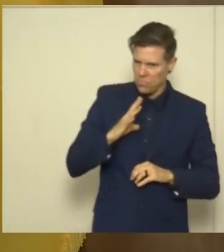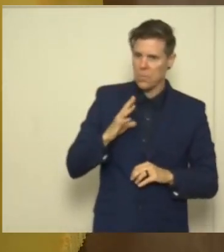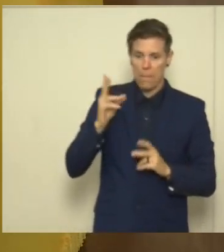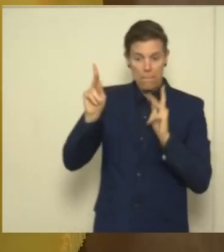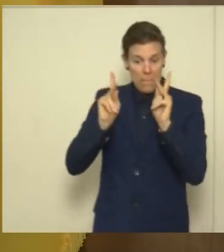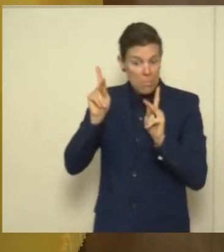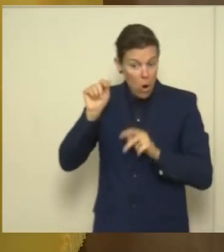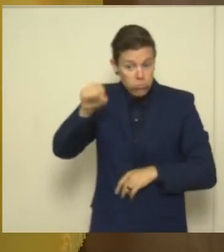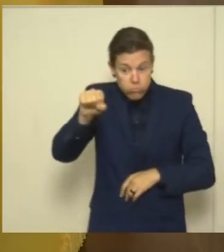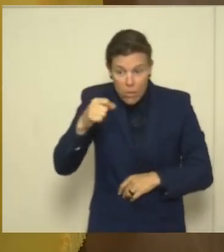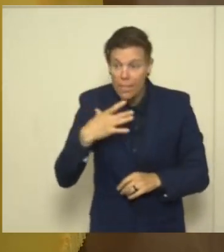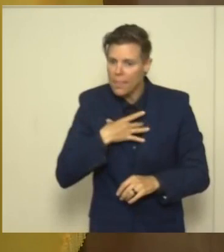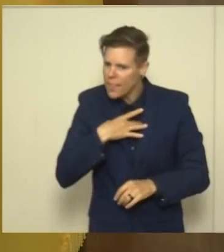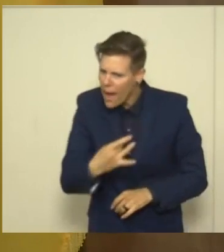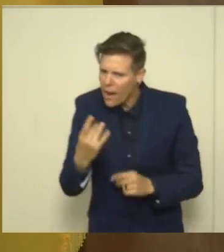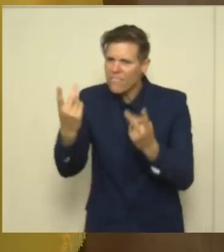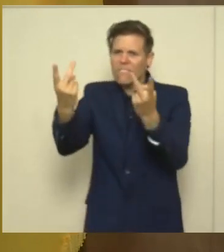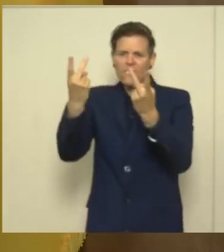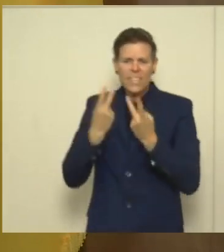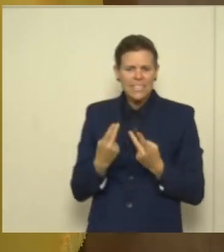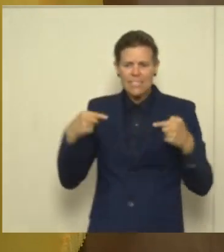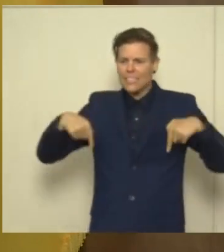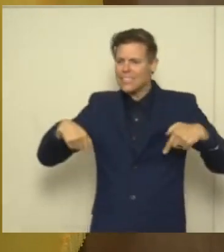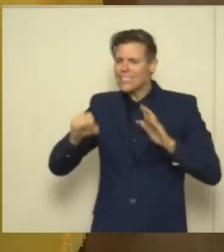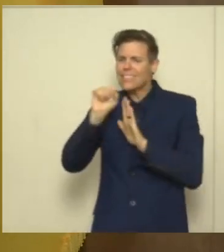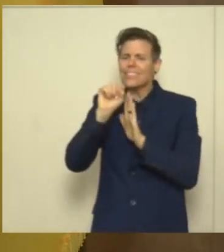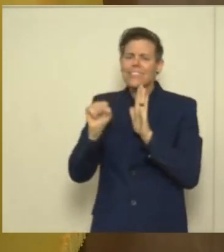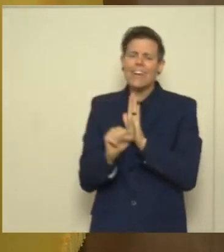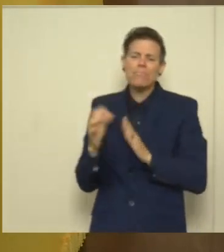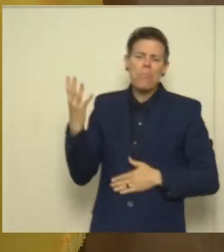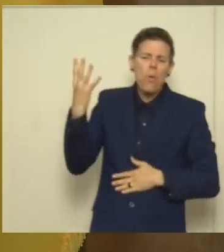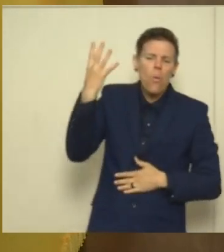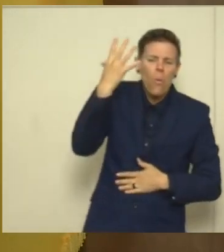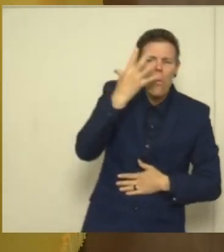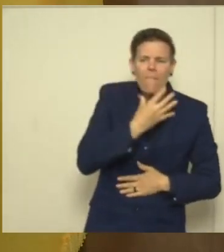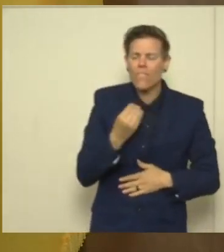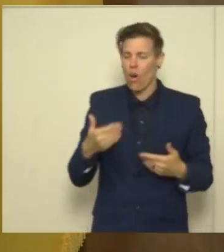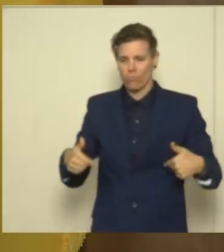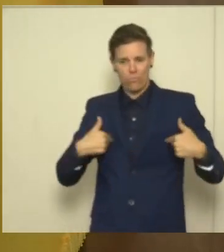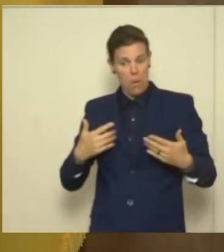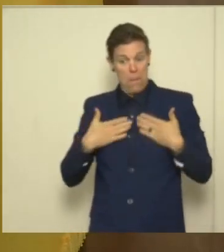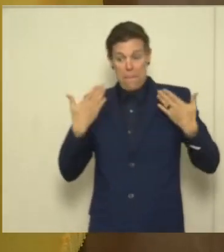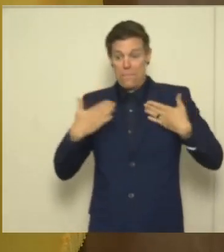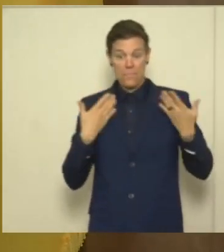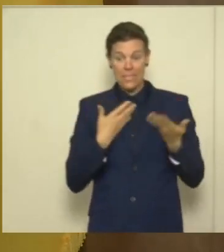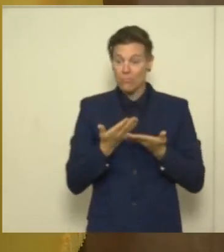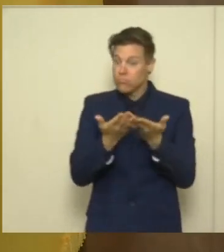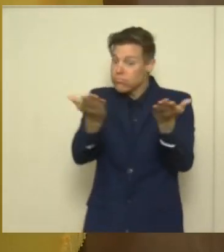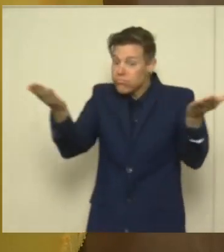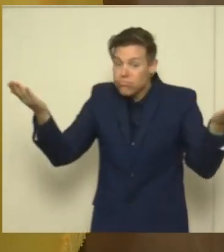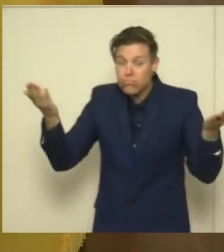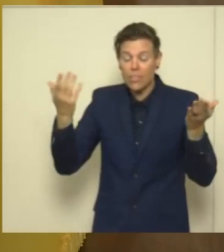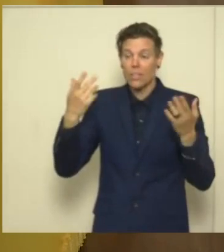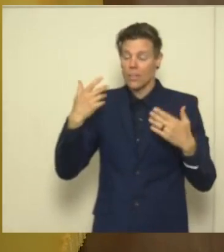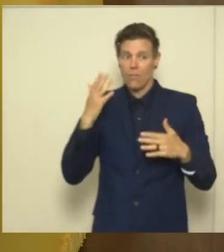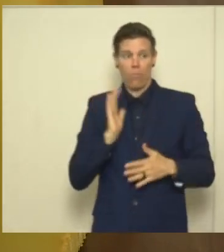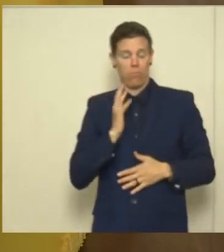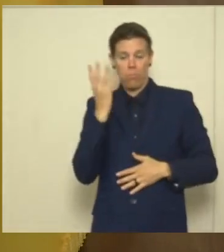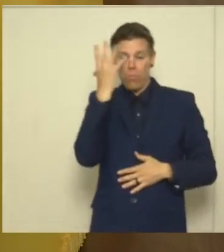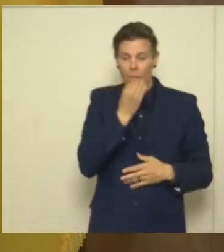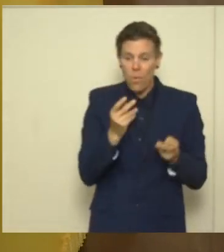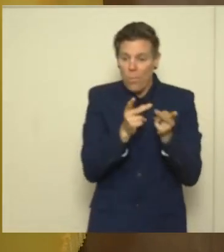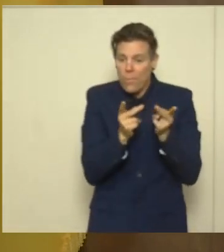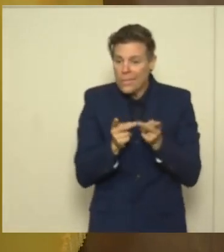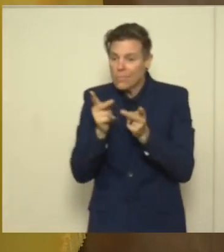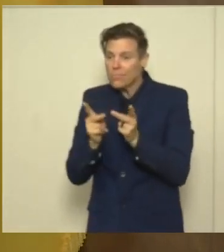of all of our neighboring states and has the most to offer. So it's harsh, and we realize that. I'm hoping